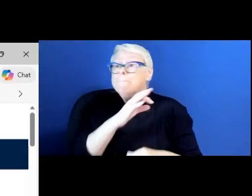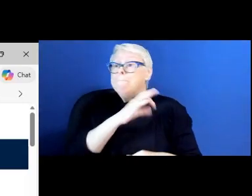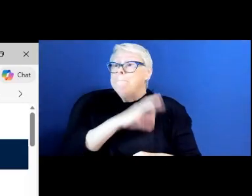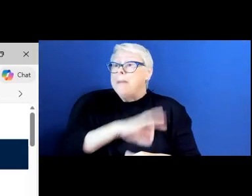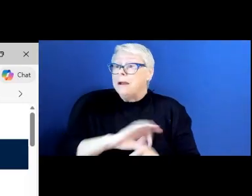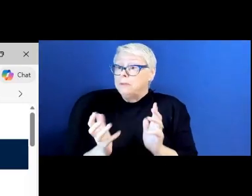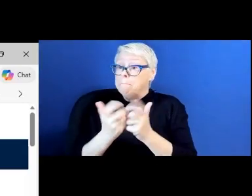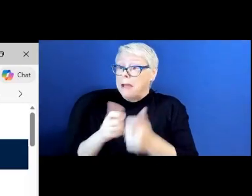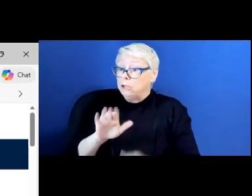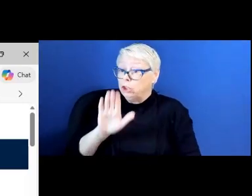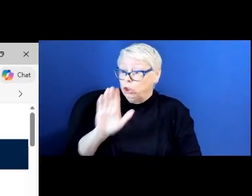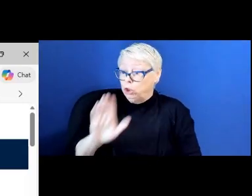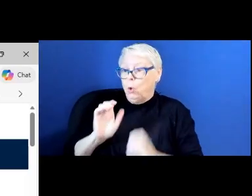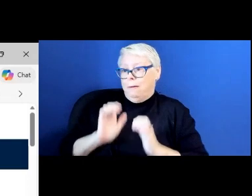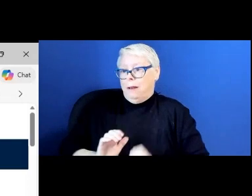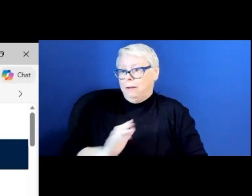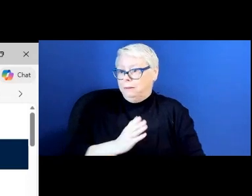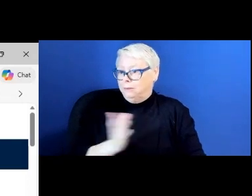your clients.